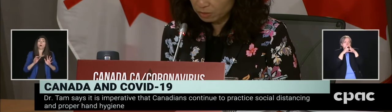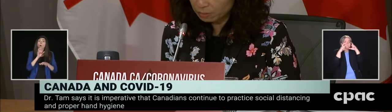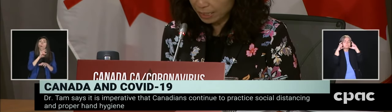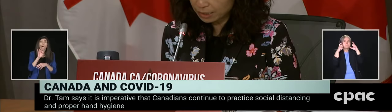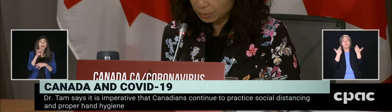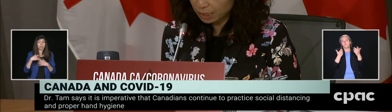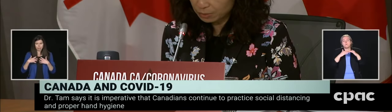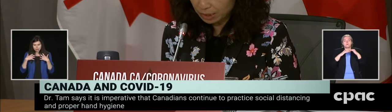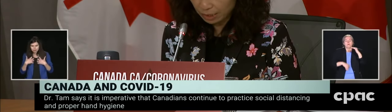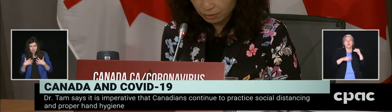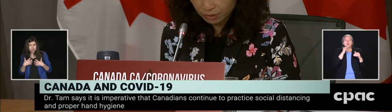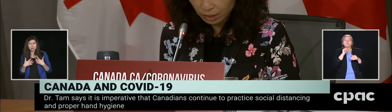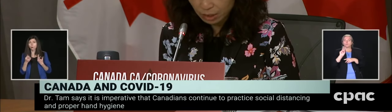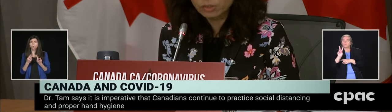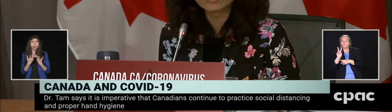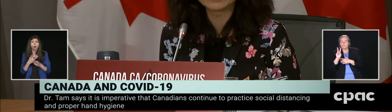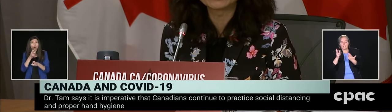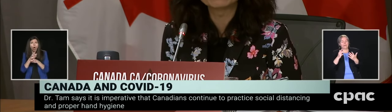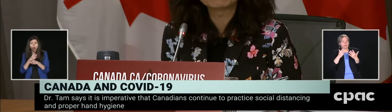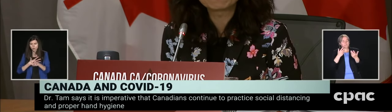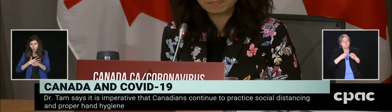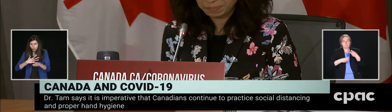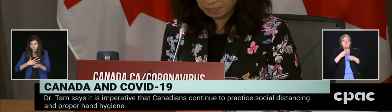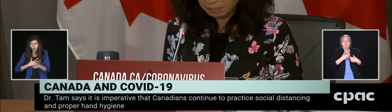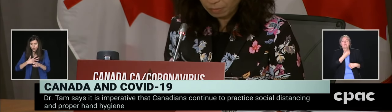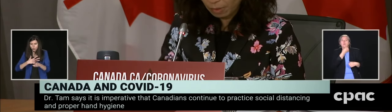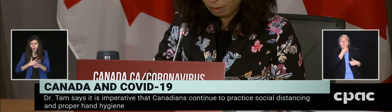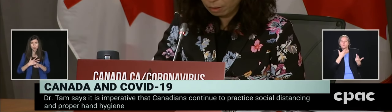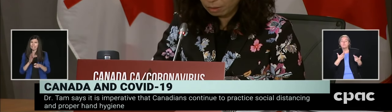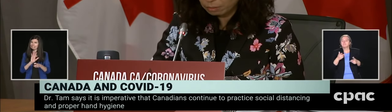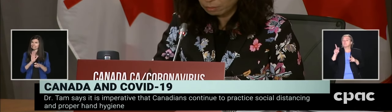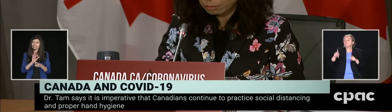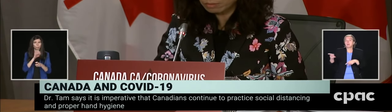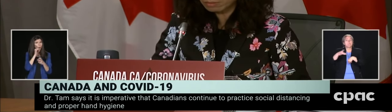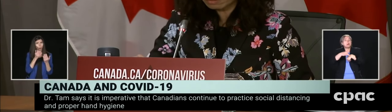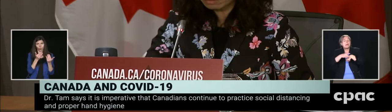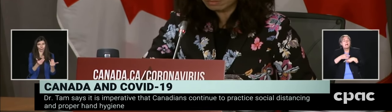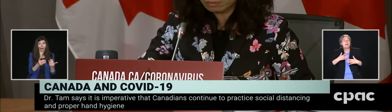to remove the mask by themselves. So thank you.